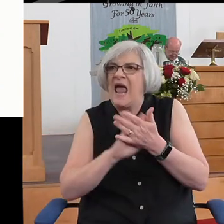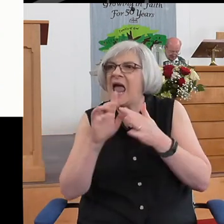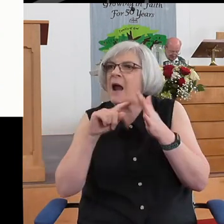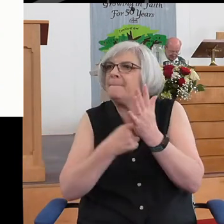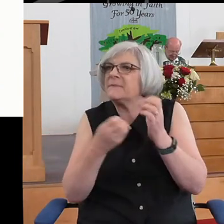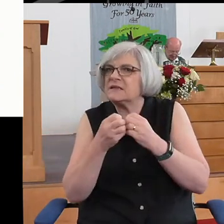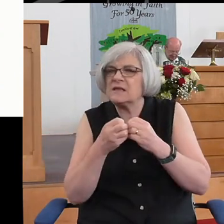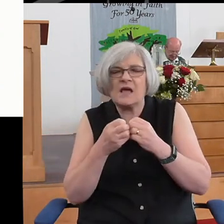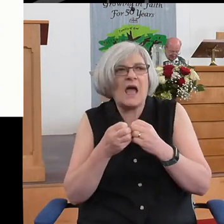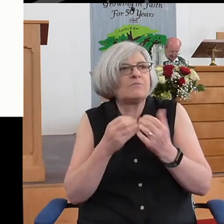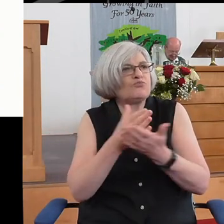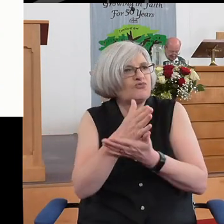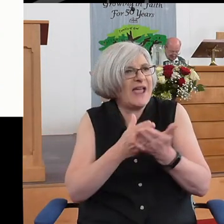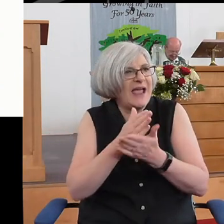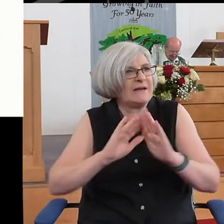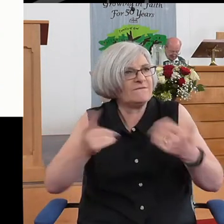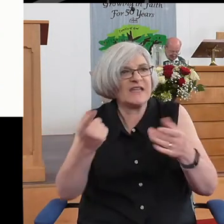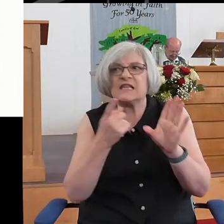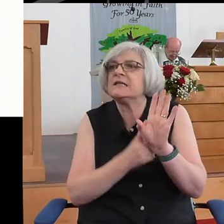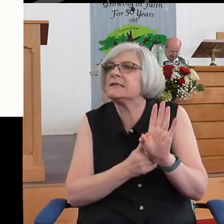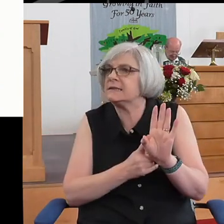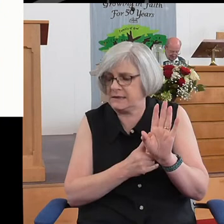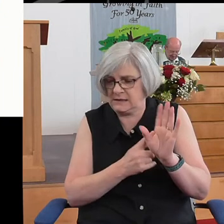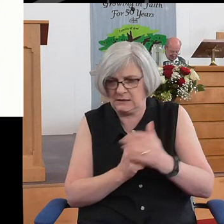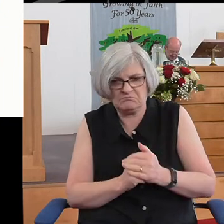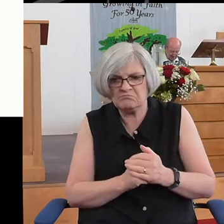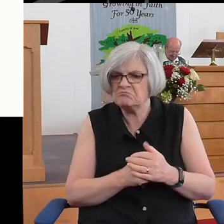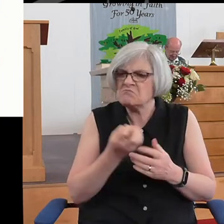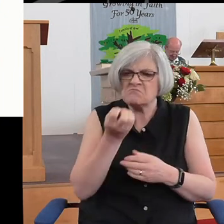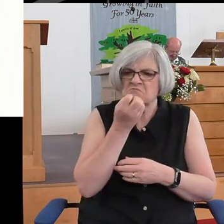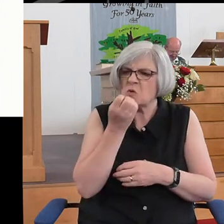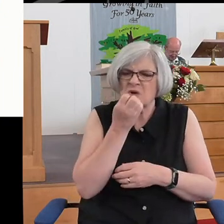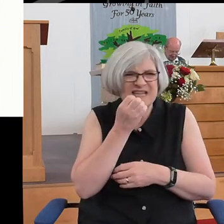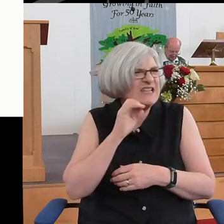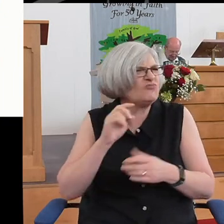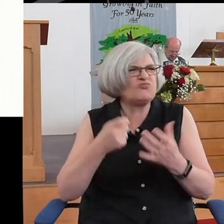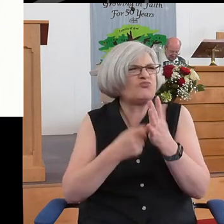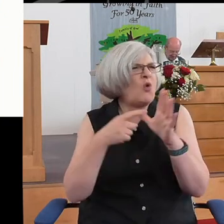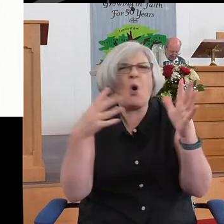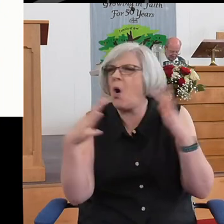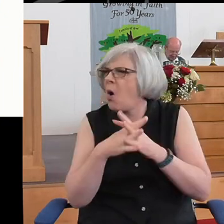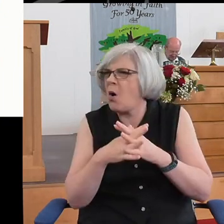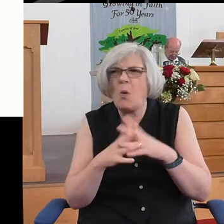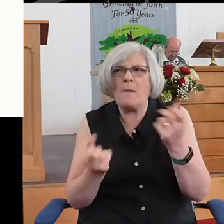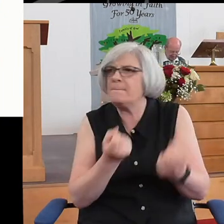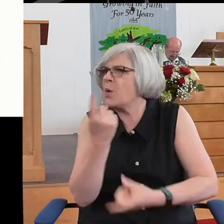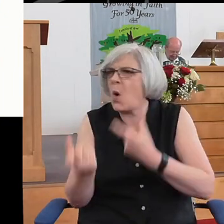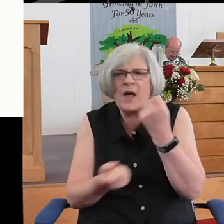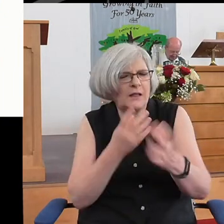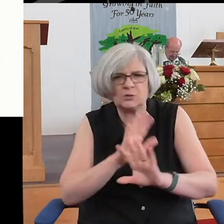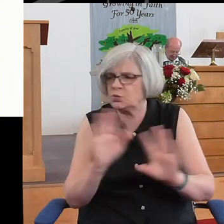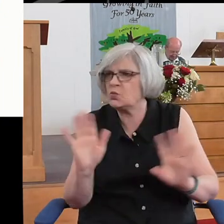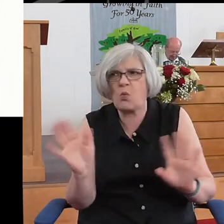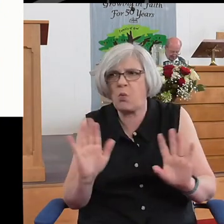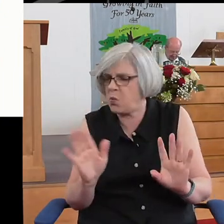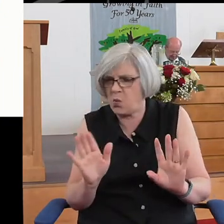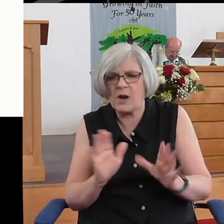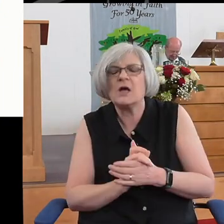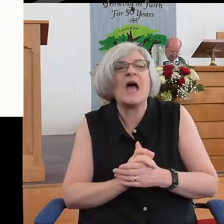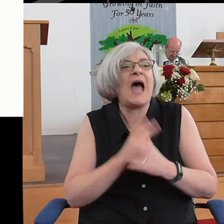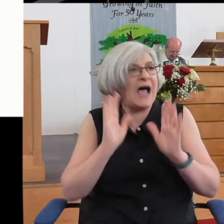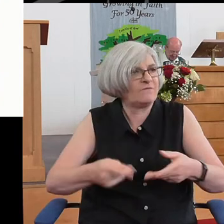without yeast. Do not eat the meat raw or boiled in water, but roast it over a